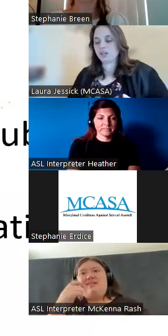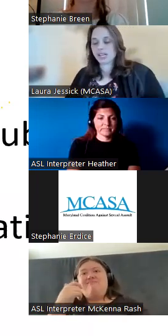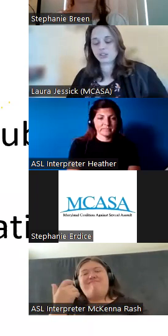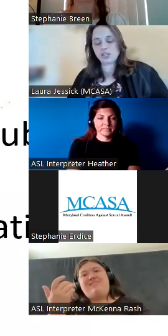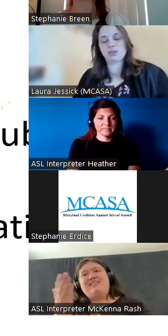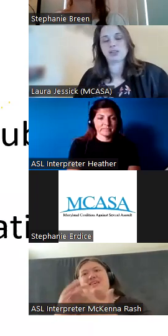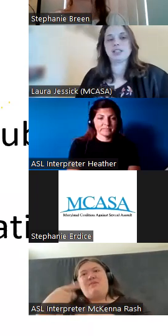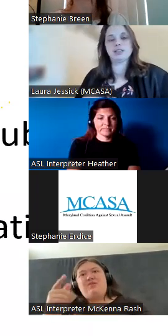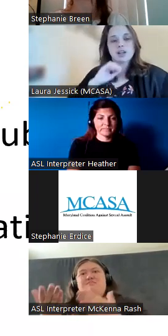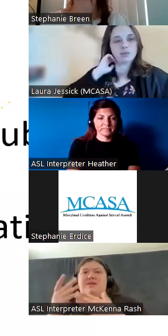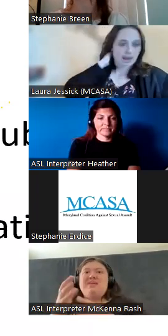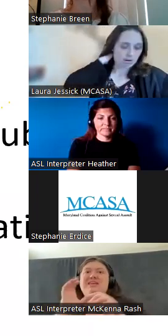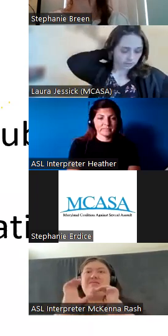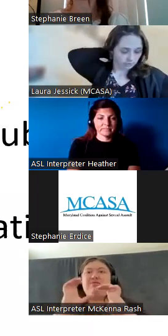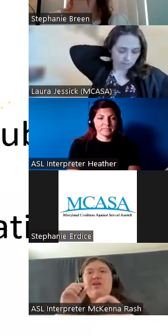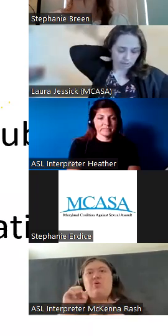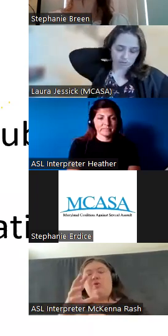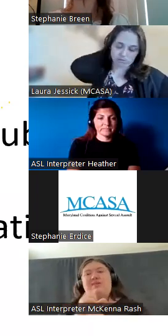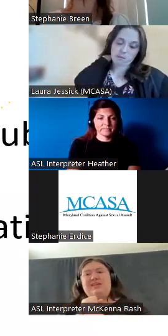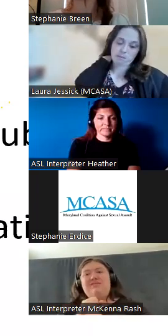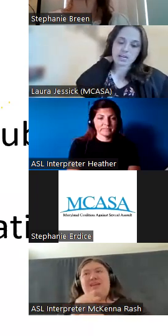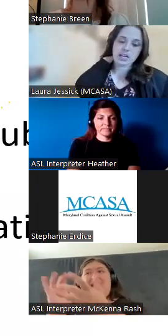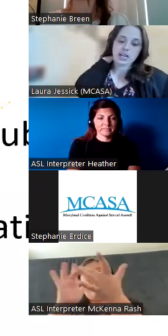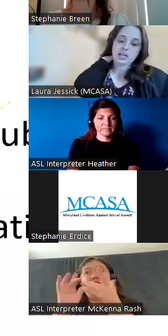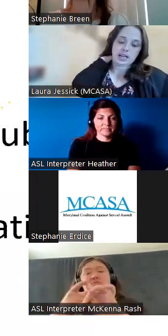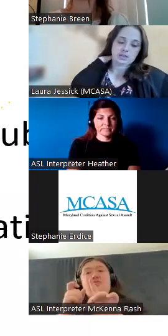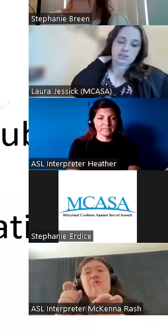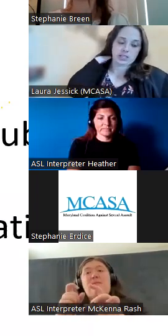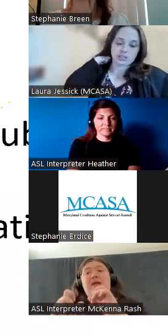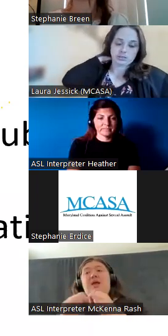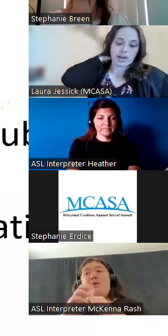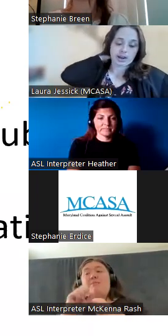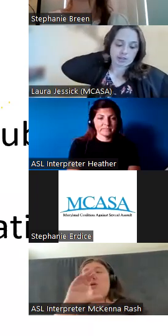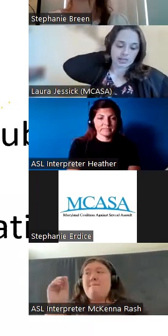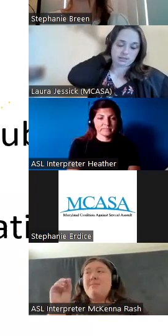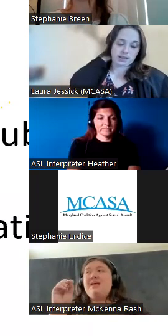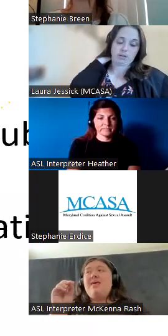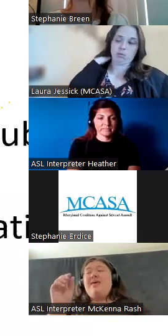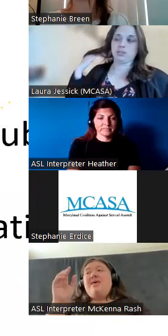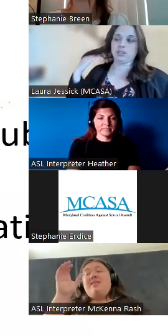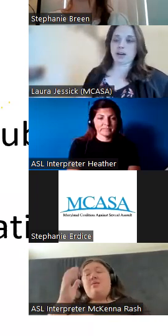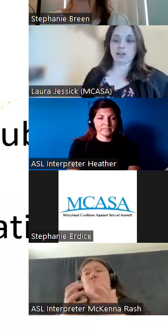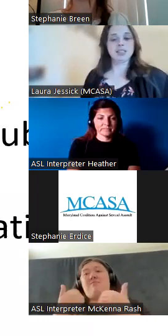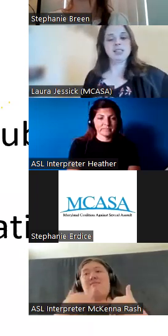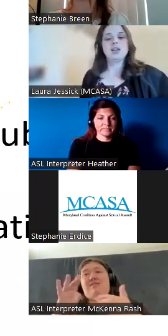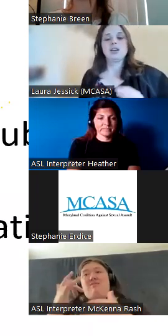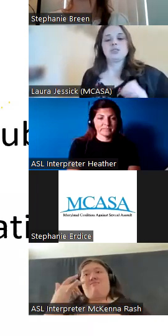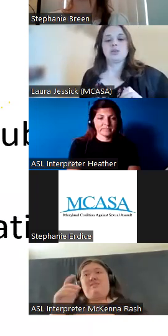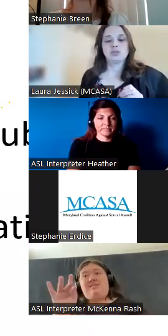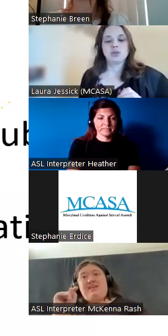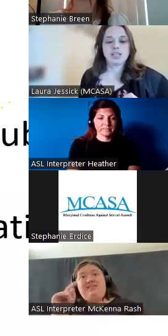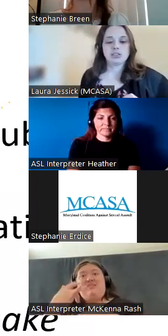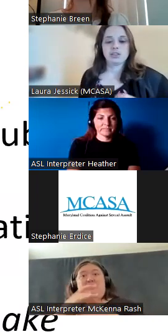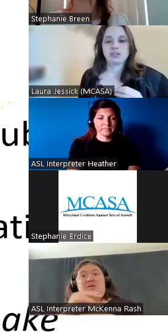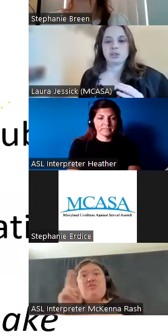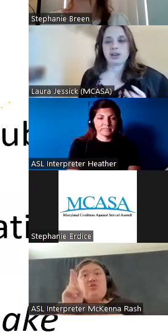been in communication or received outreach from a commercial company that is looking to have their kits available and used in Maryland. So